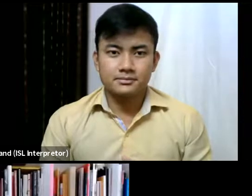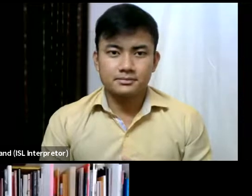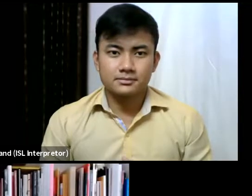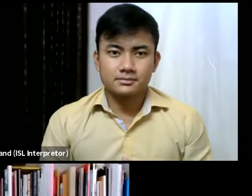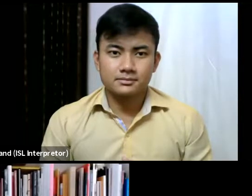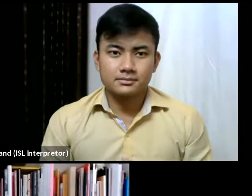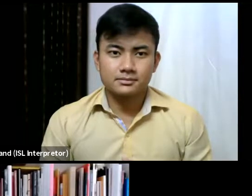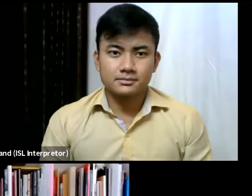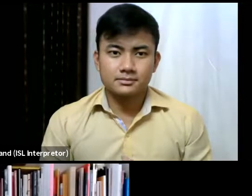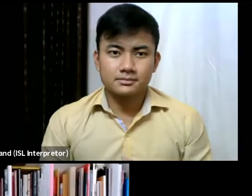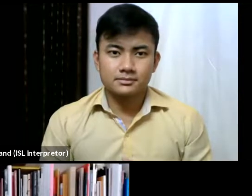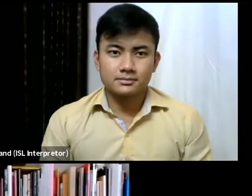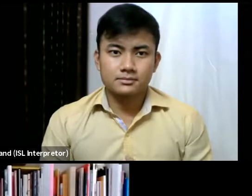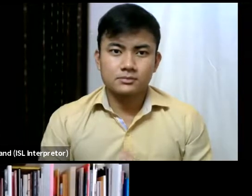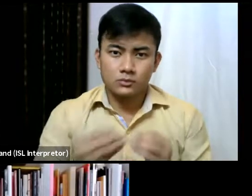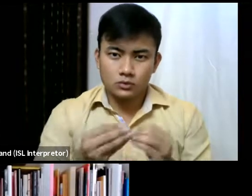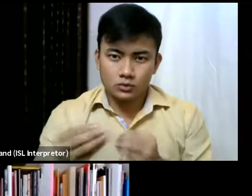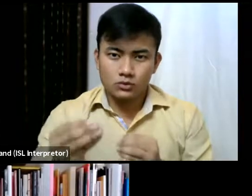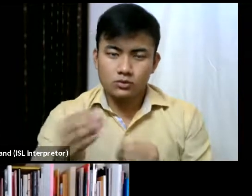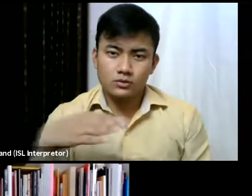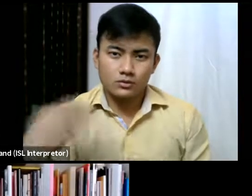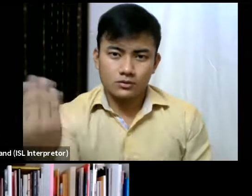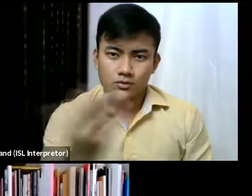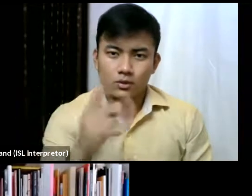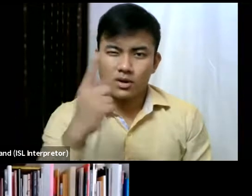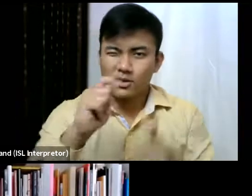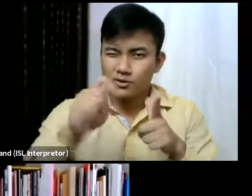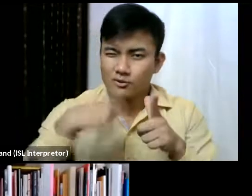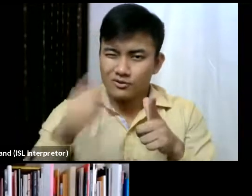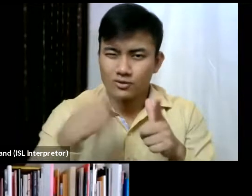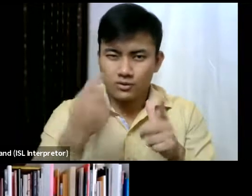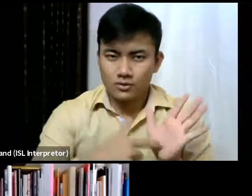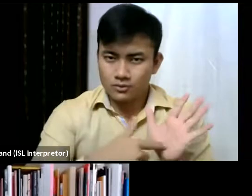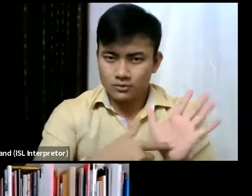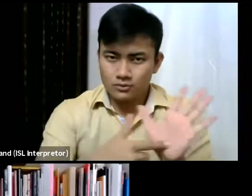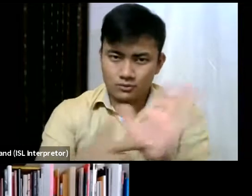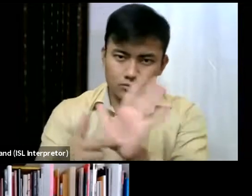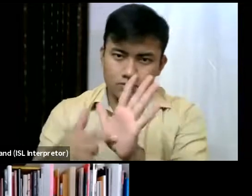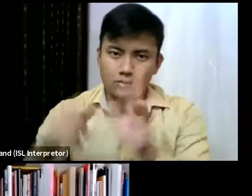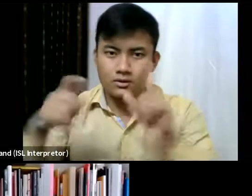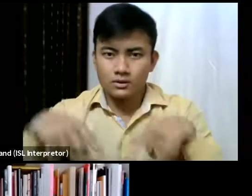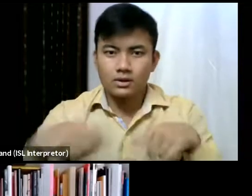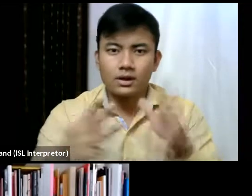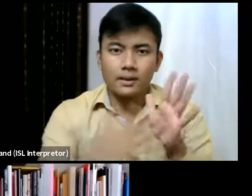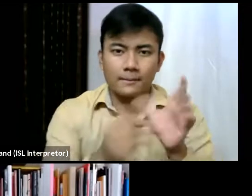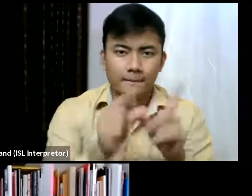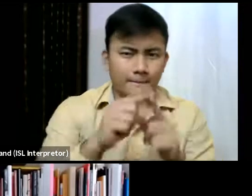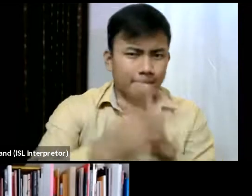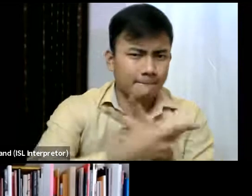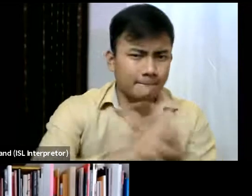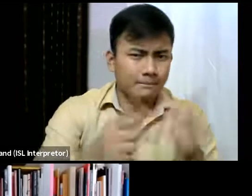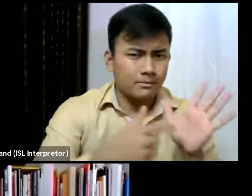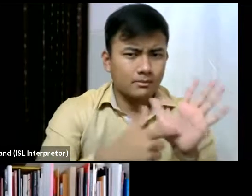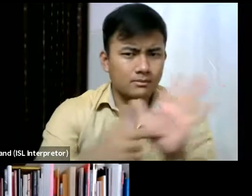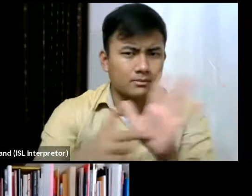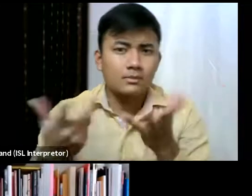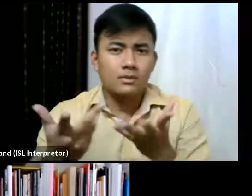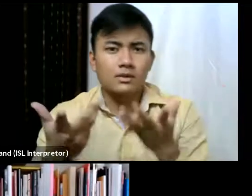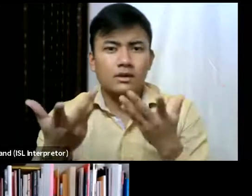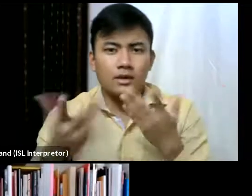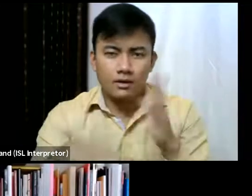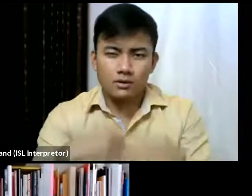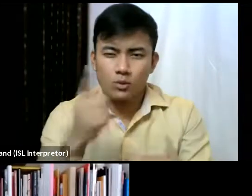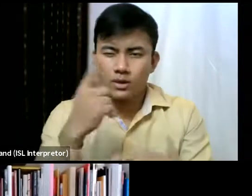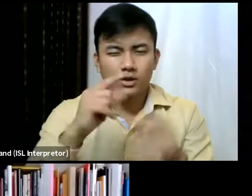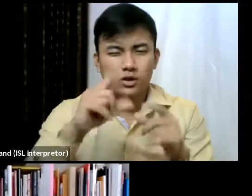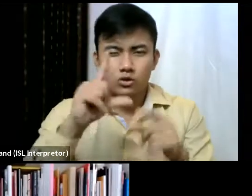And we're screening an episode of Museums Without Borders that places objects from museums in conversations with each other at the end of this. It's a short video of about